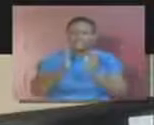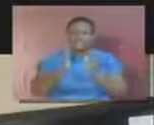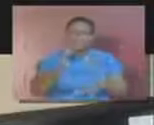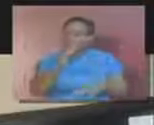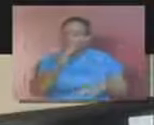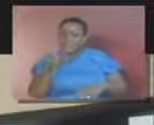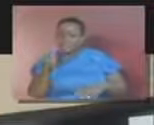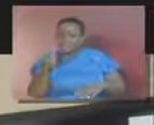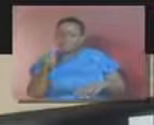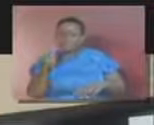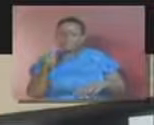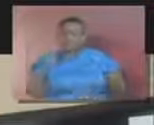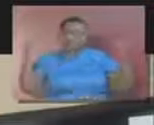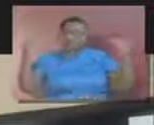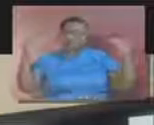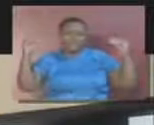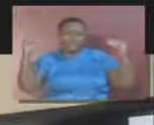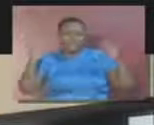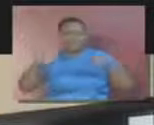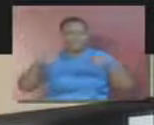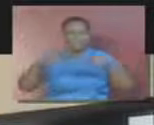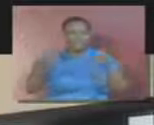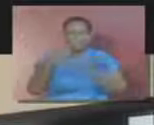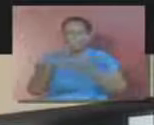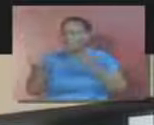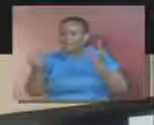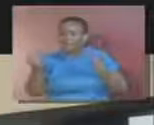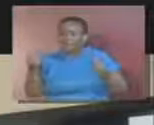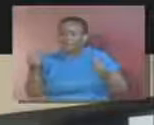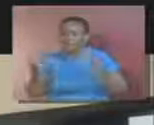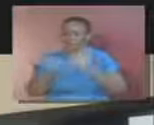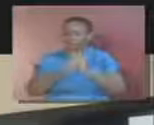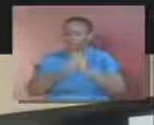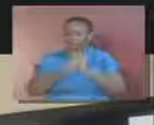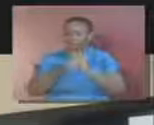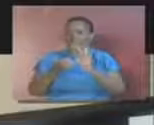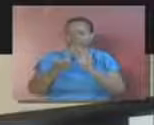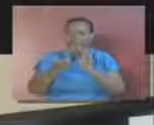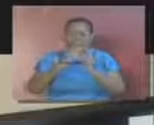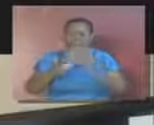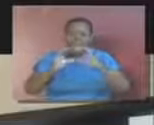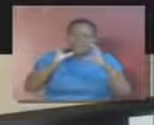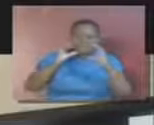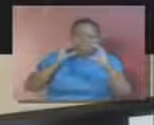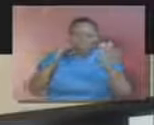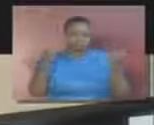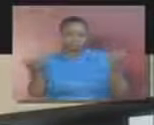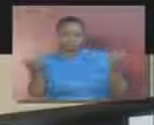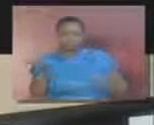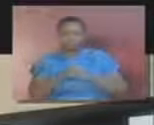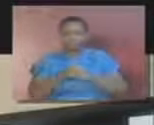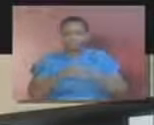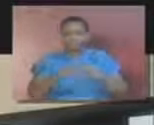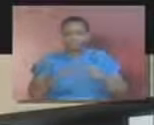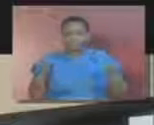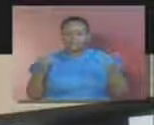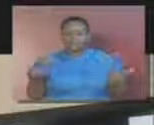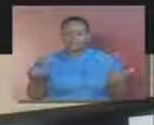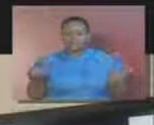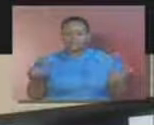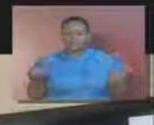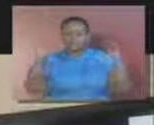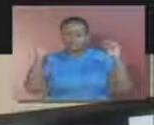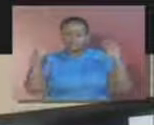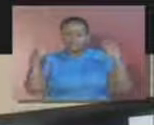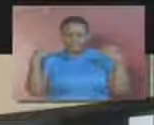Parasaram, we appear to be reporting the discovery, and I go back to the, to these new variants. We appear to be reporting the discovery of new